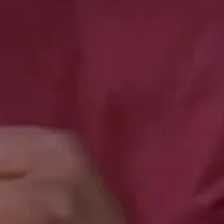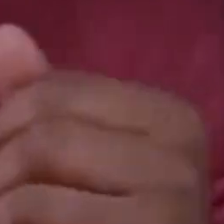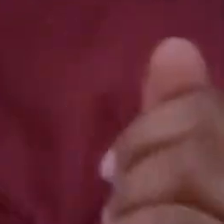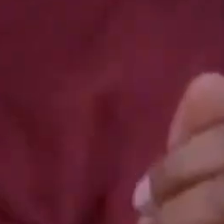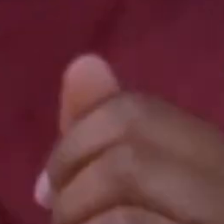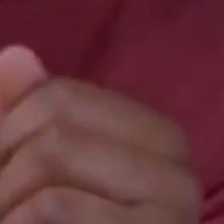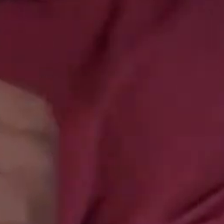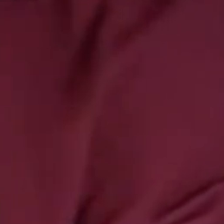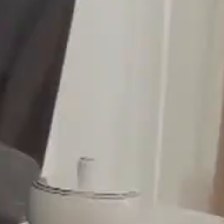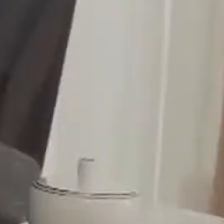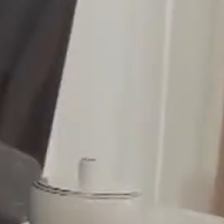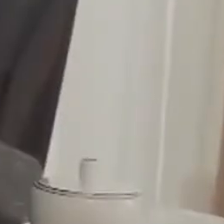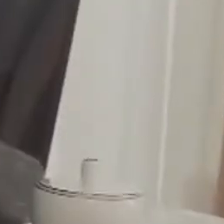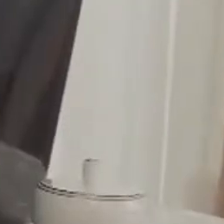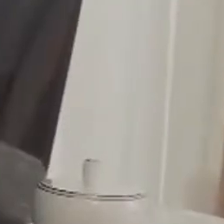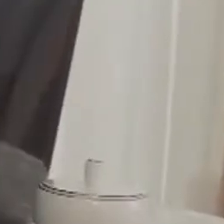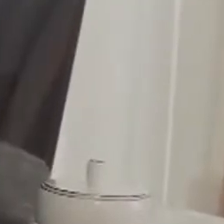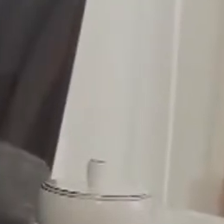Ungelthando,